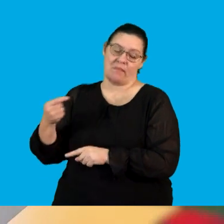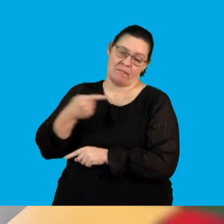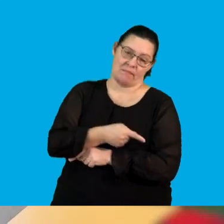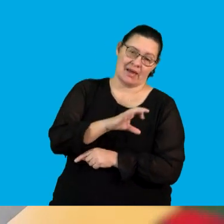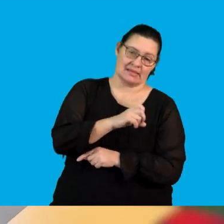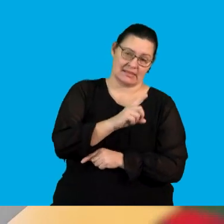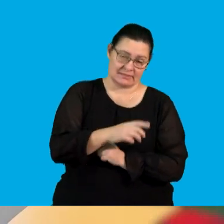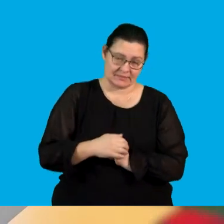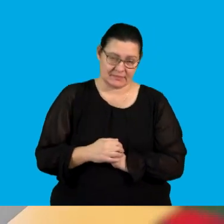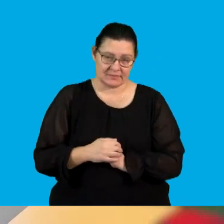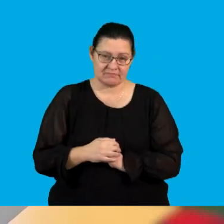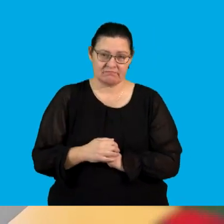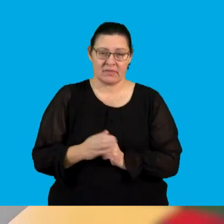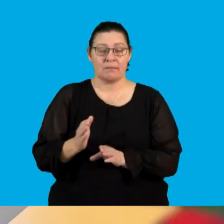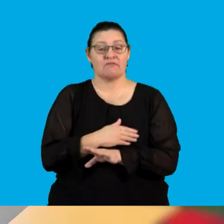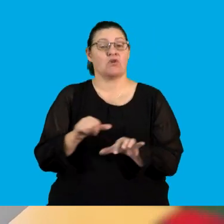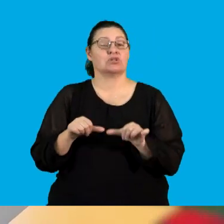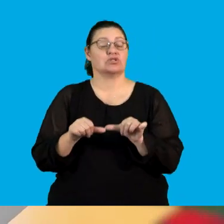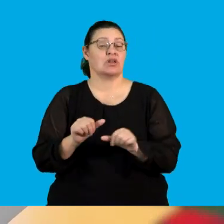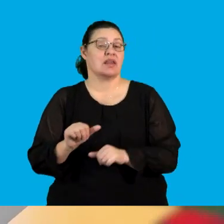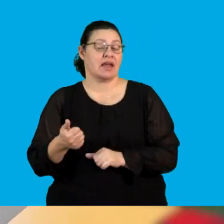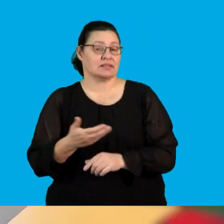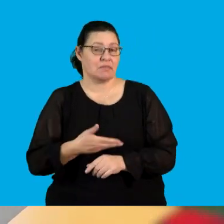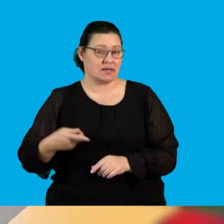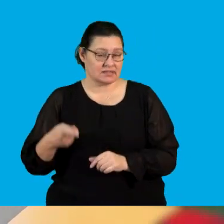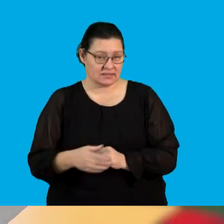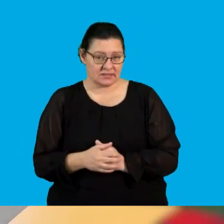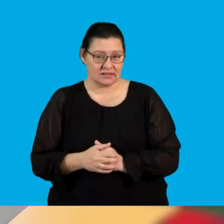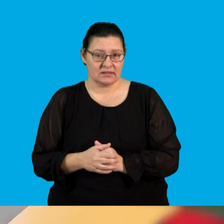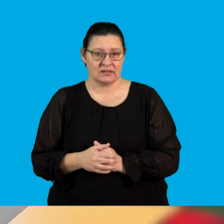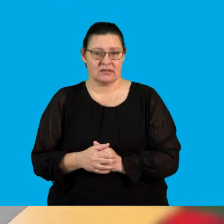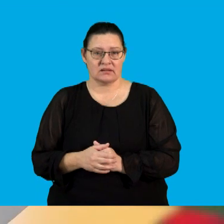the name is going to be coming from the acid. So before we continue to our